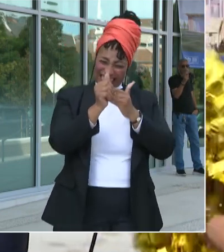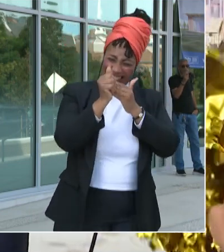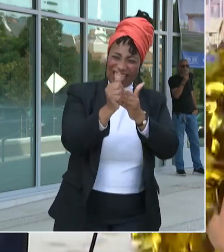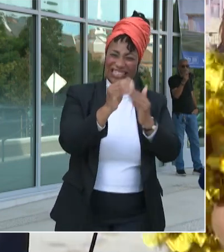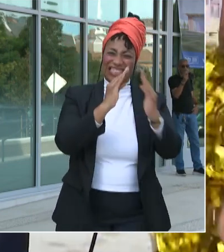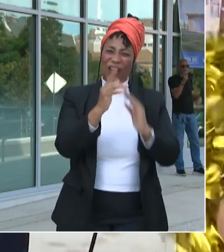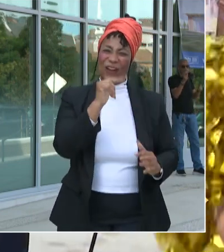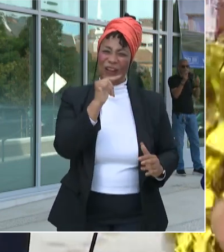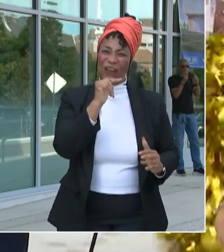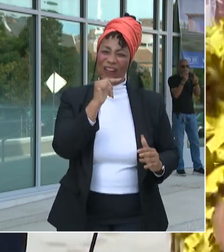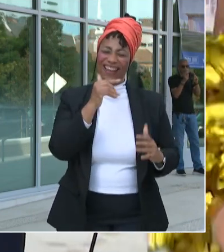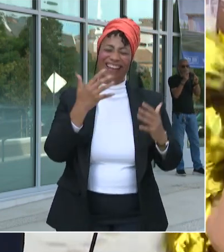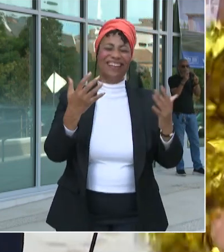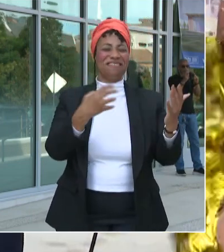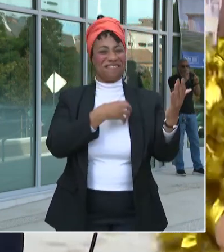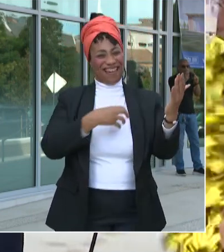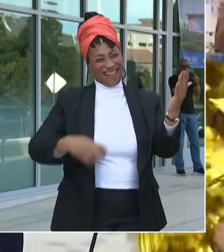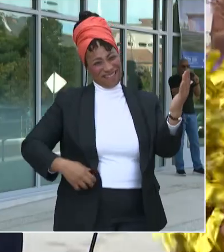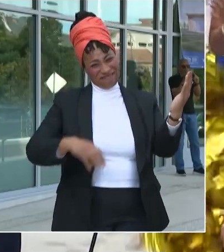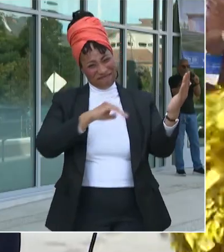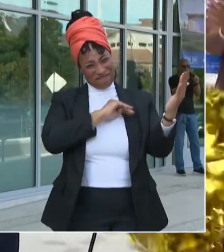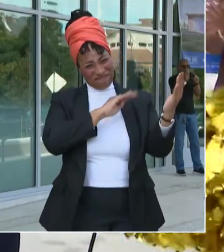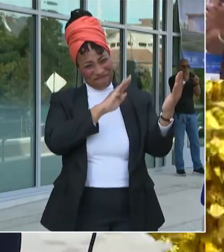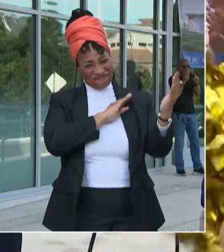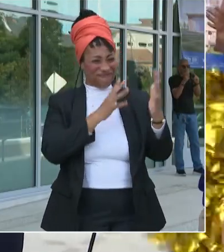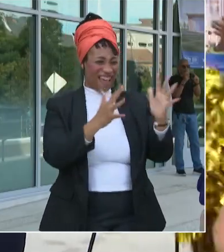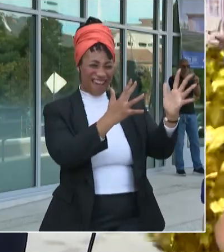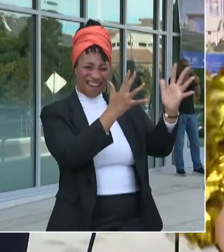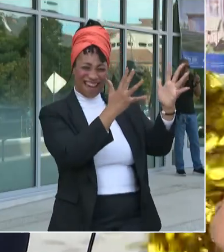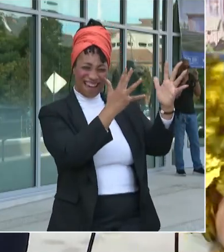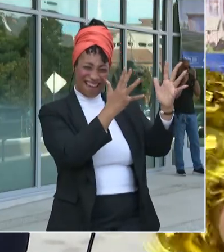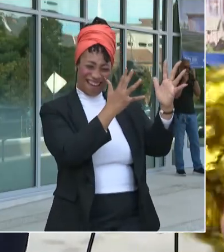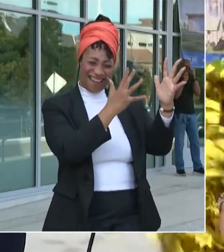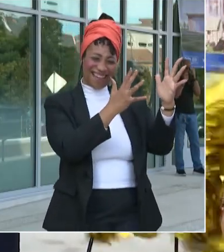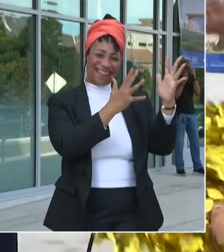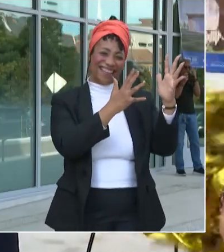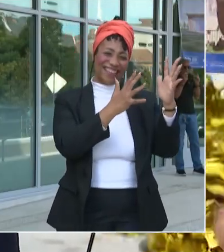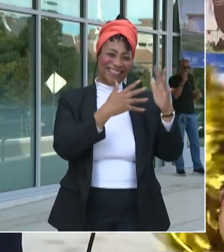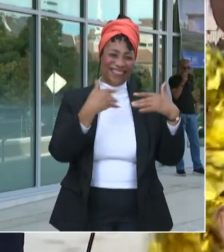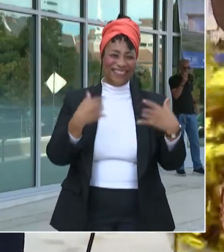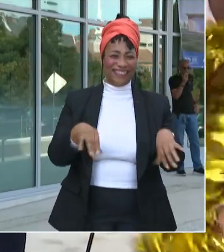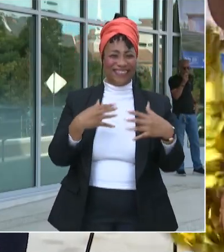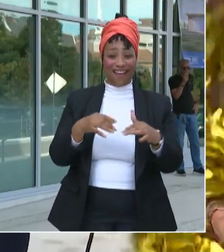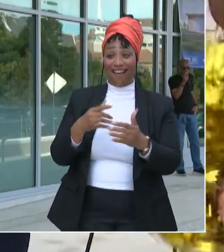Thank you. Give Elias a big round of applause.